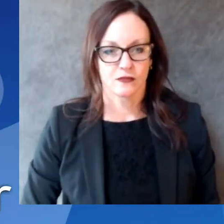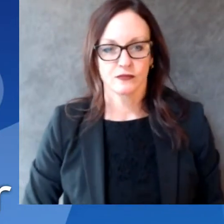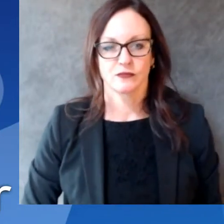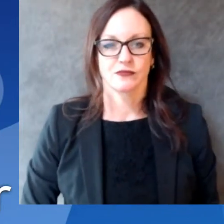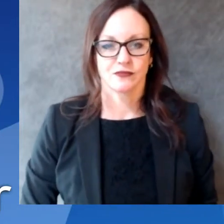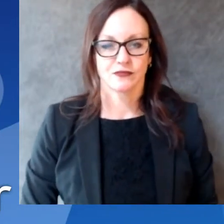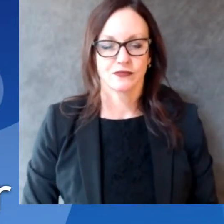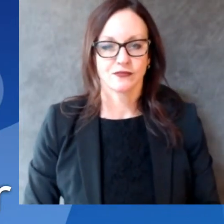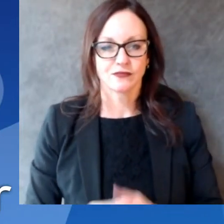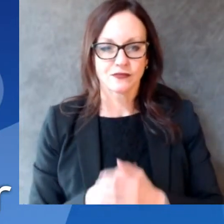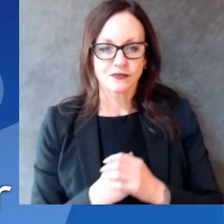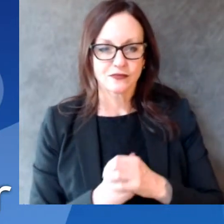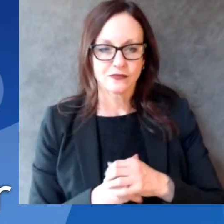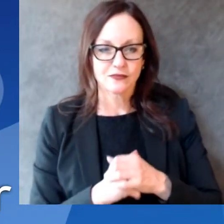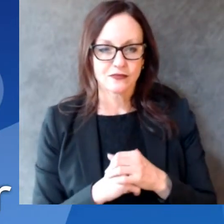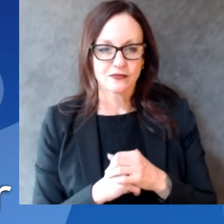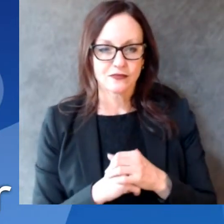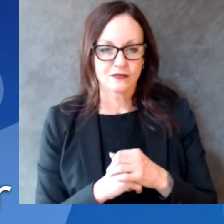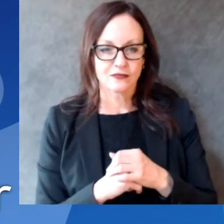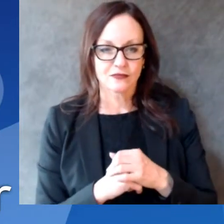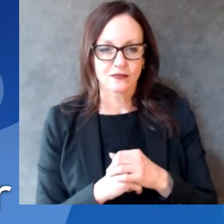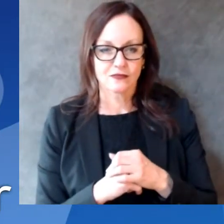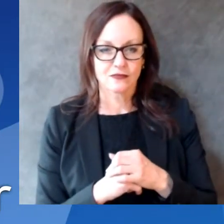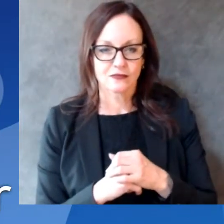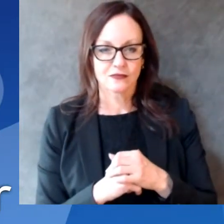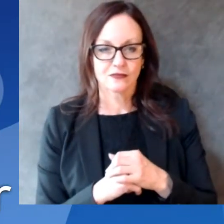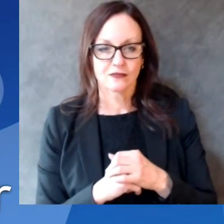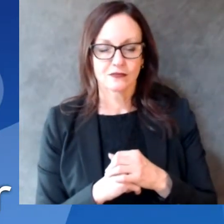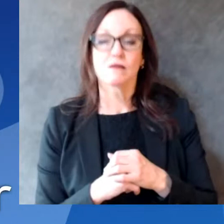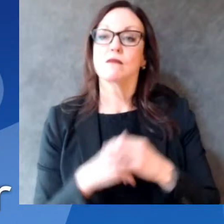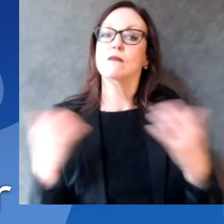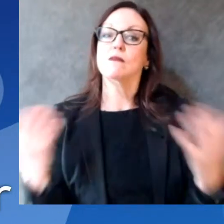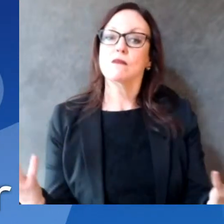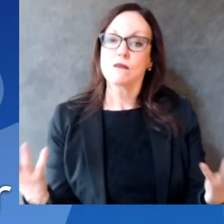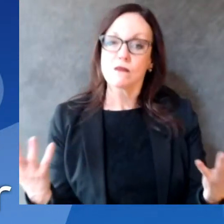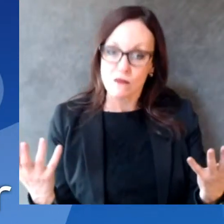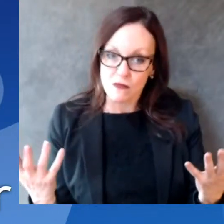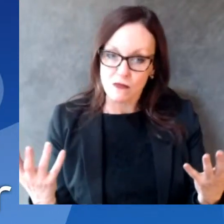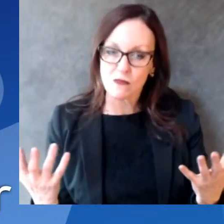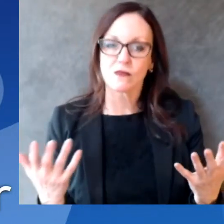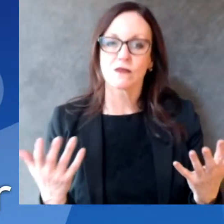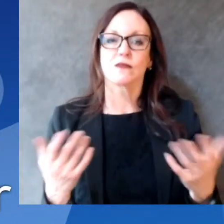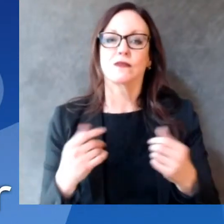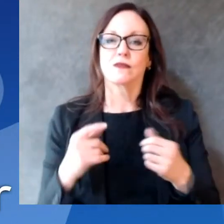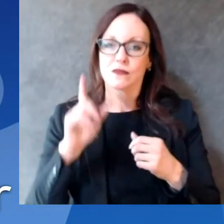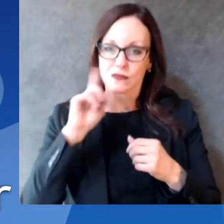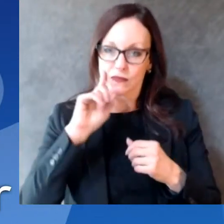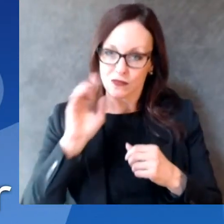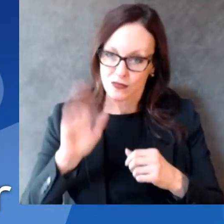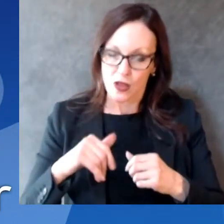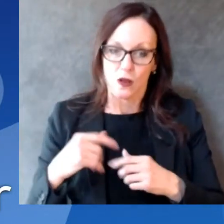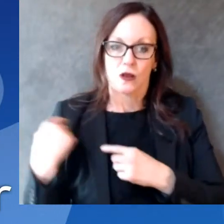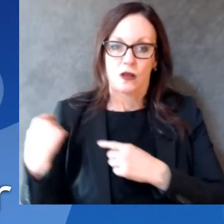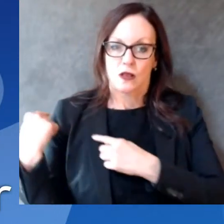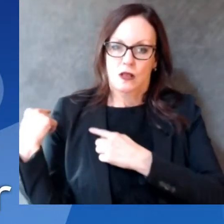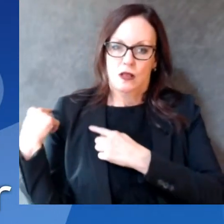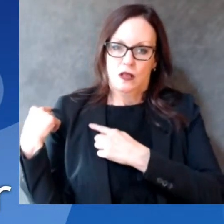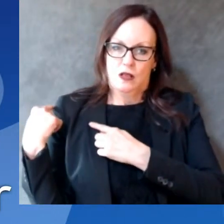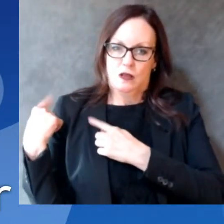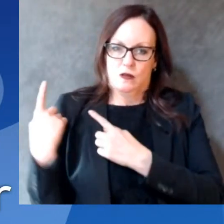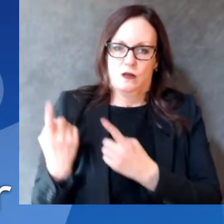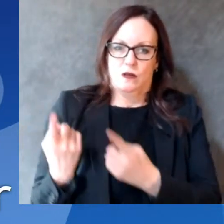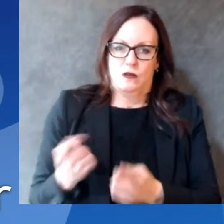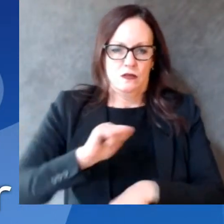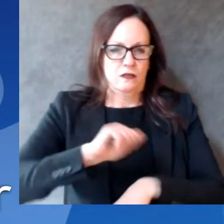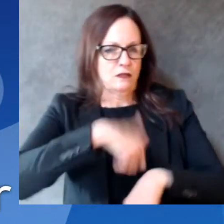vaccine. And as you mentioned, I think 75% have completed their vaccine series. Has that